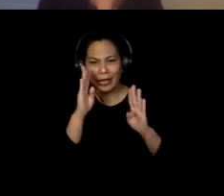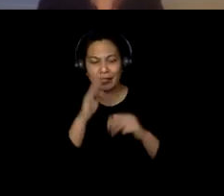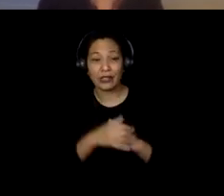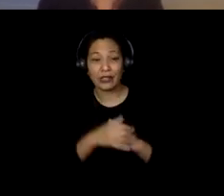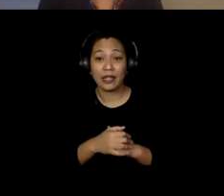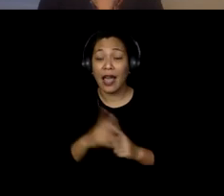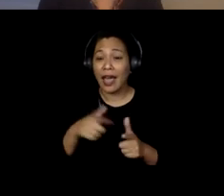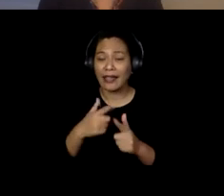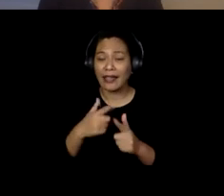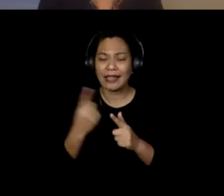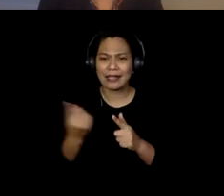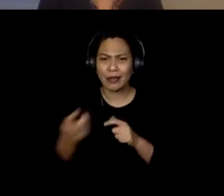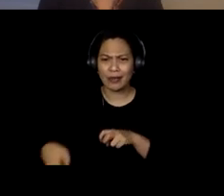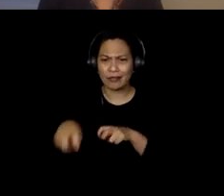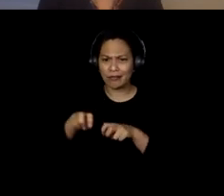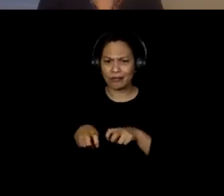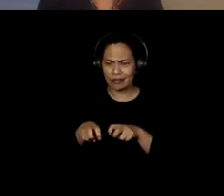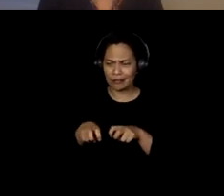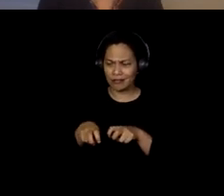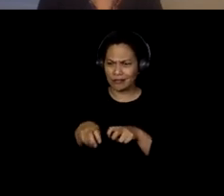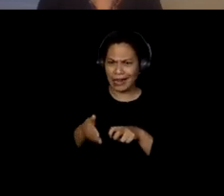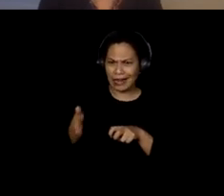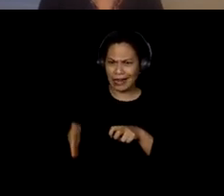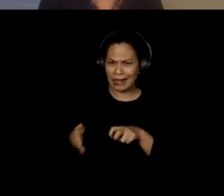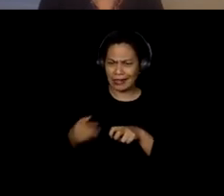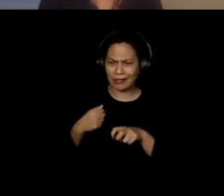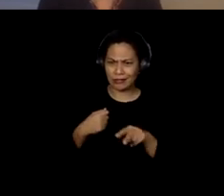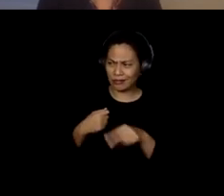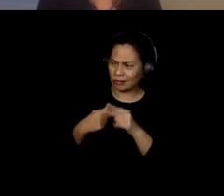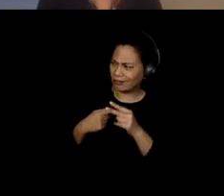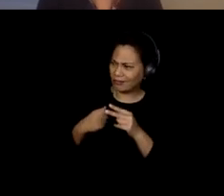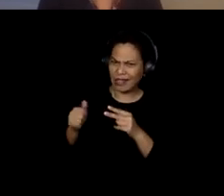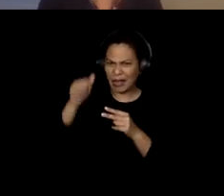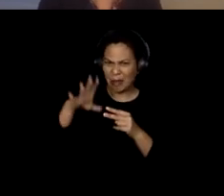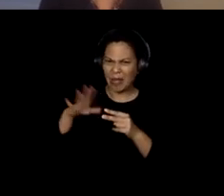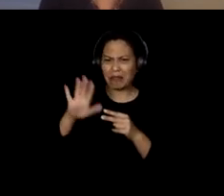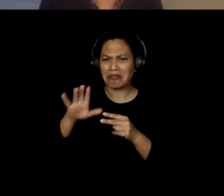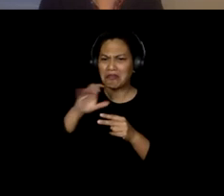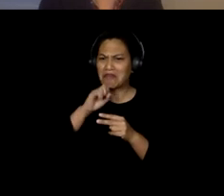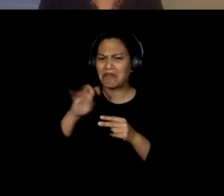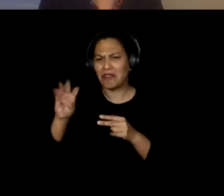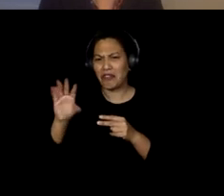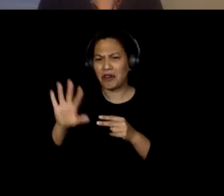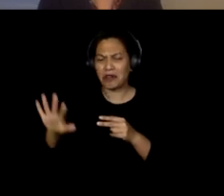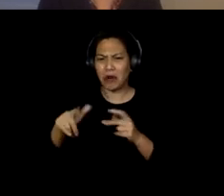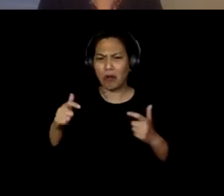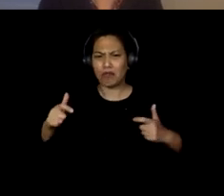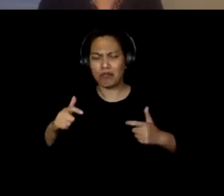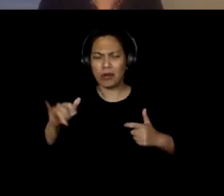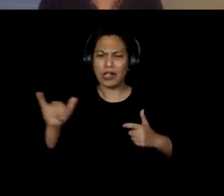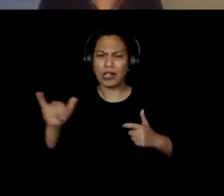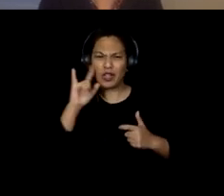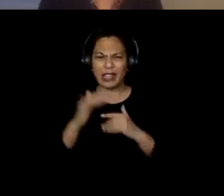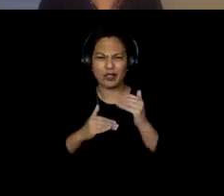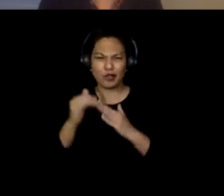someone plops themselves into the seat next to you. You glance over. A man, about 40, tall and broad, like a construction